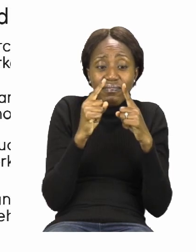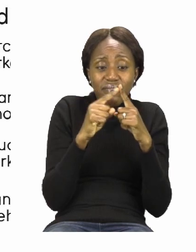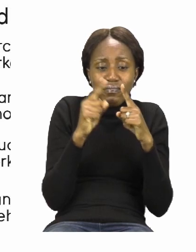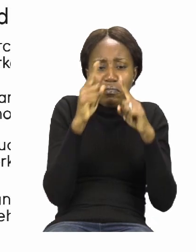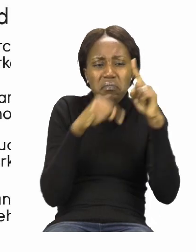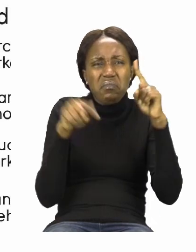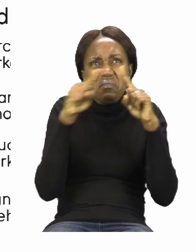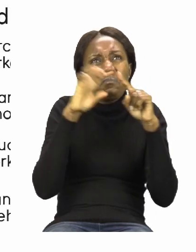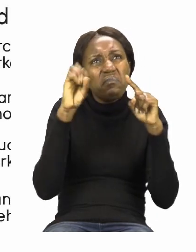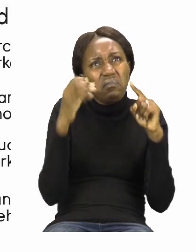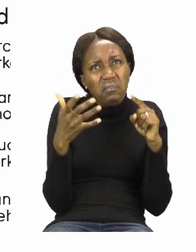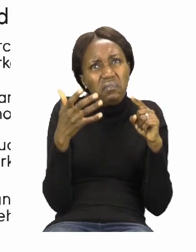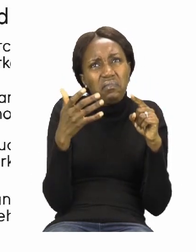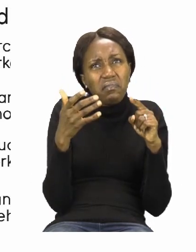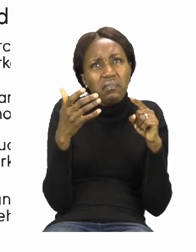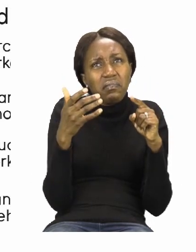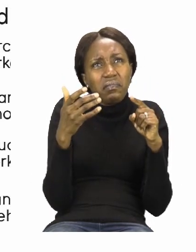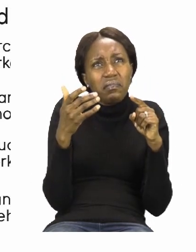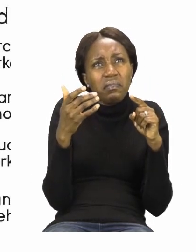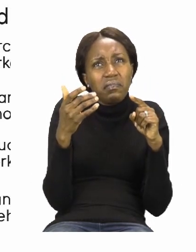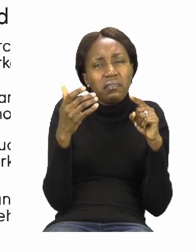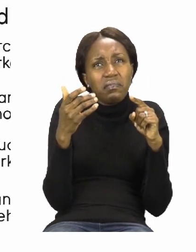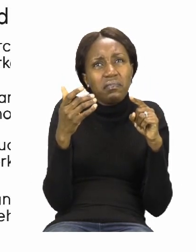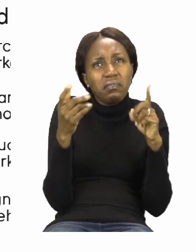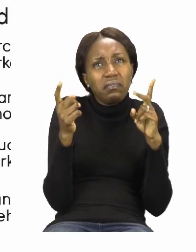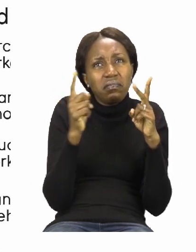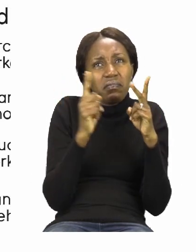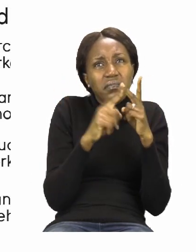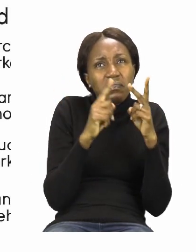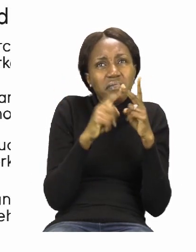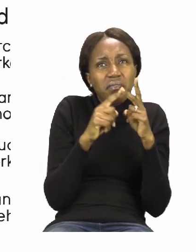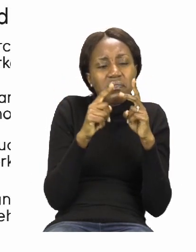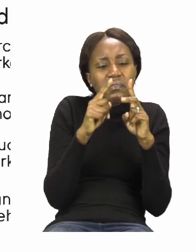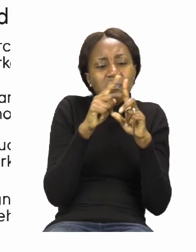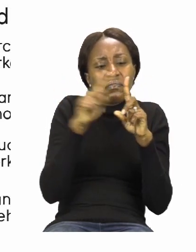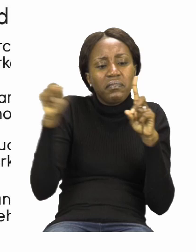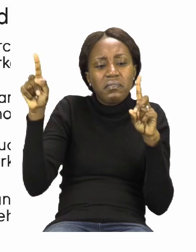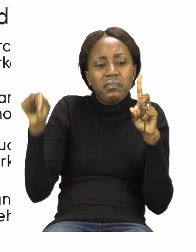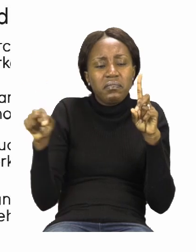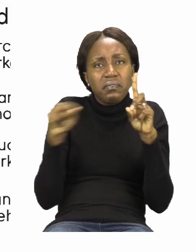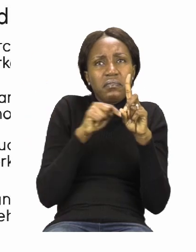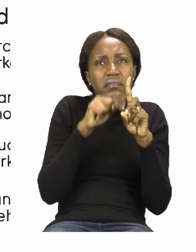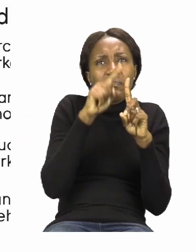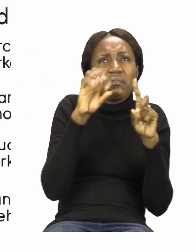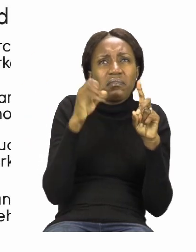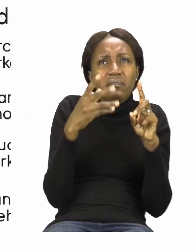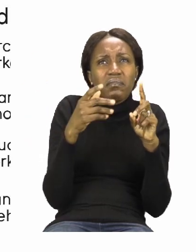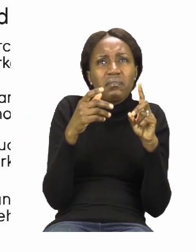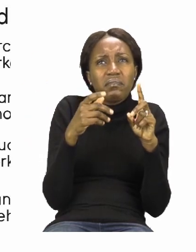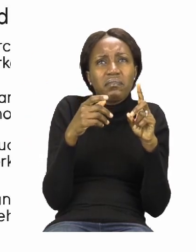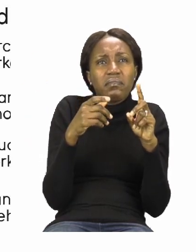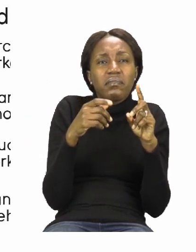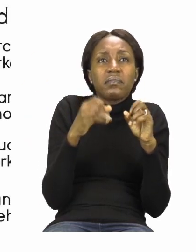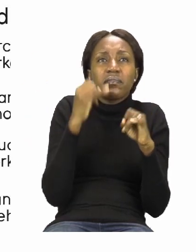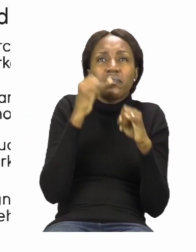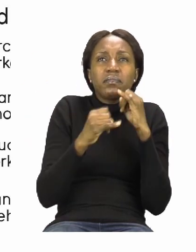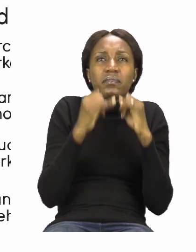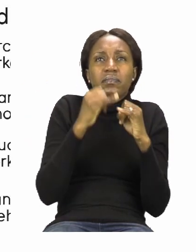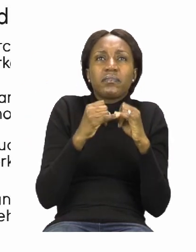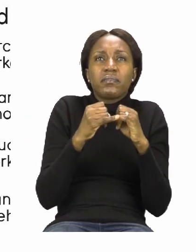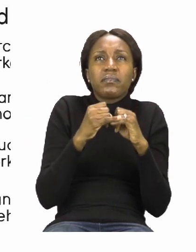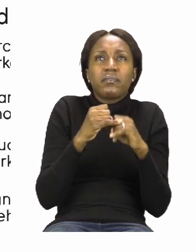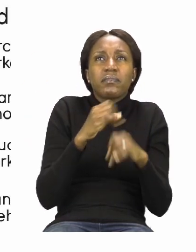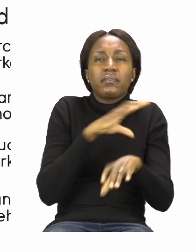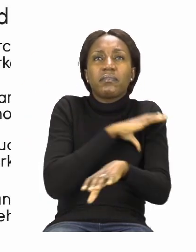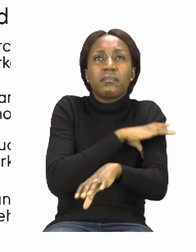count how many of the different shapes it has in the face. The last one says,